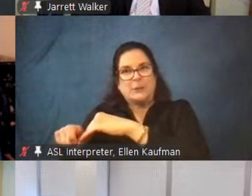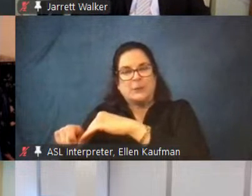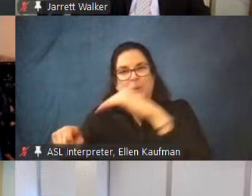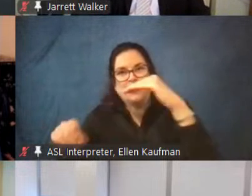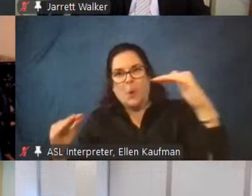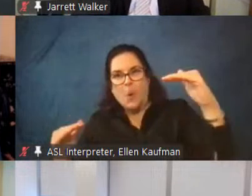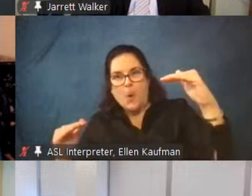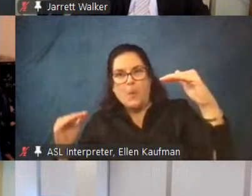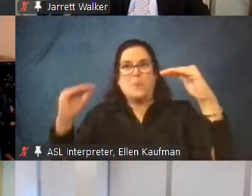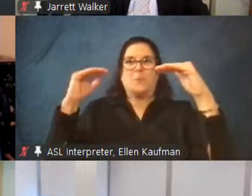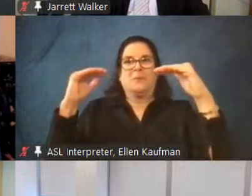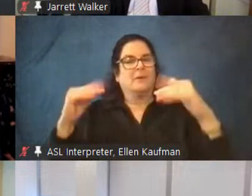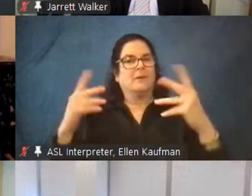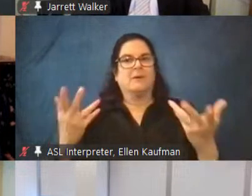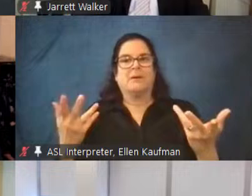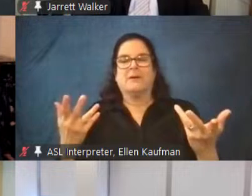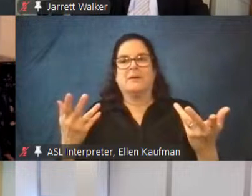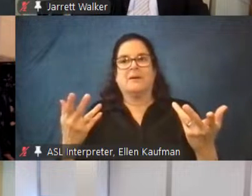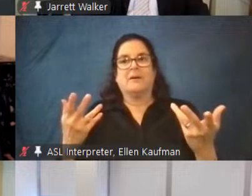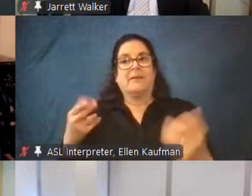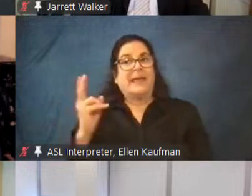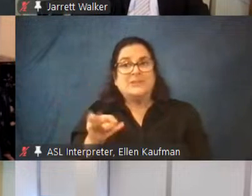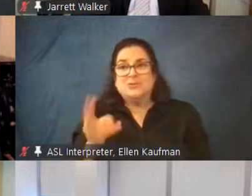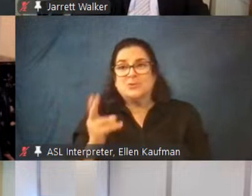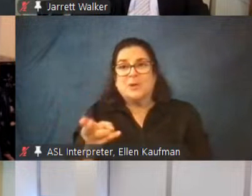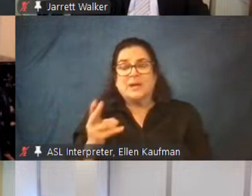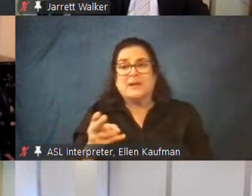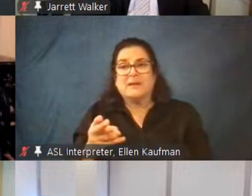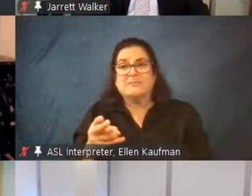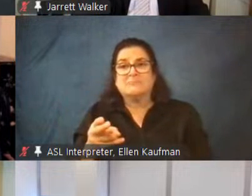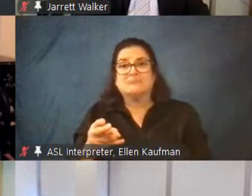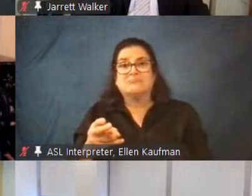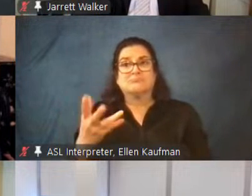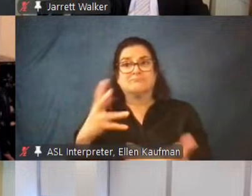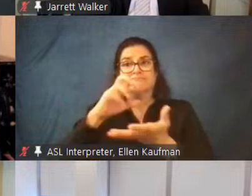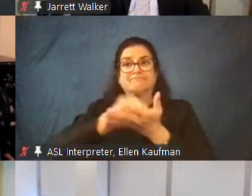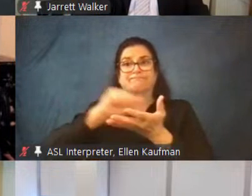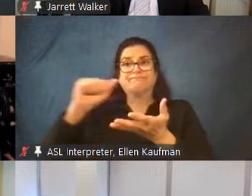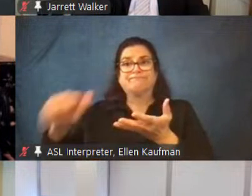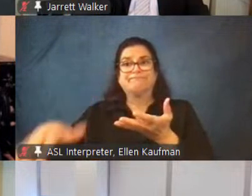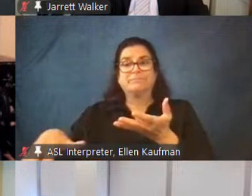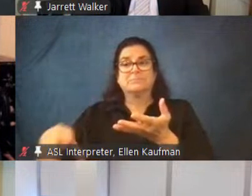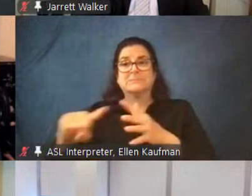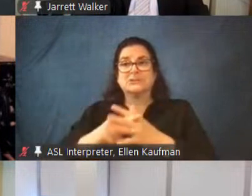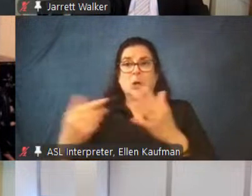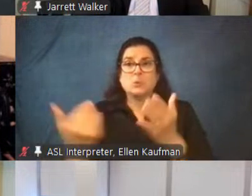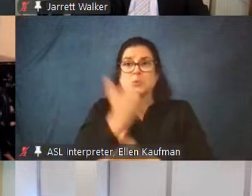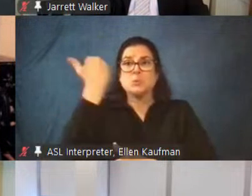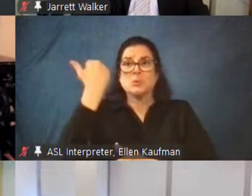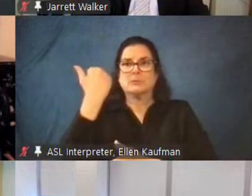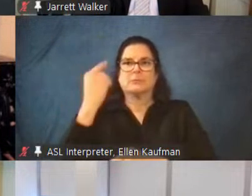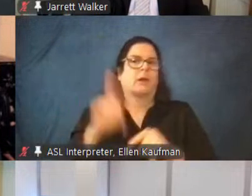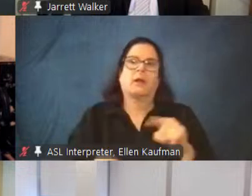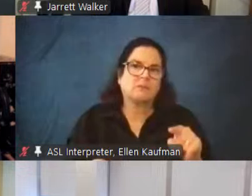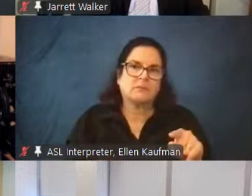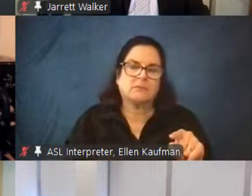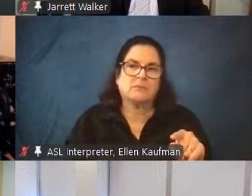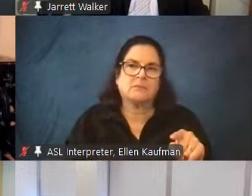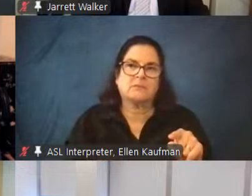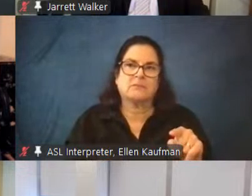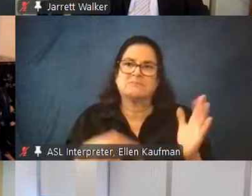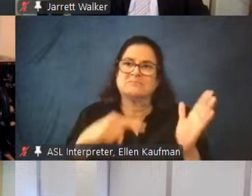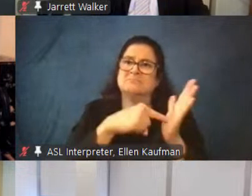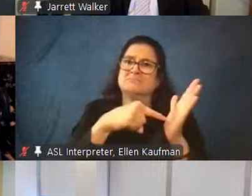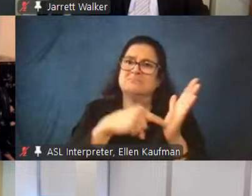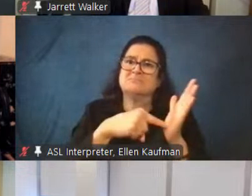history of what's happened at CTA and then just say, we'll just start fresh from here. Because we're in a hole in terms of our service, in terms of